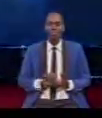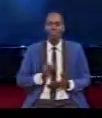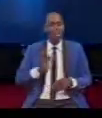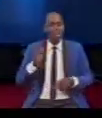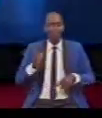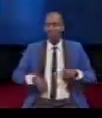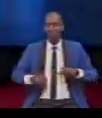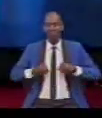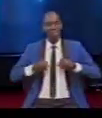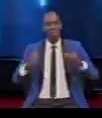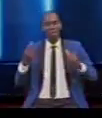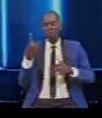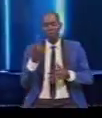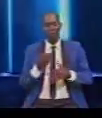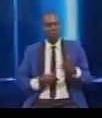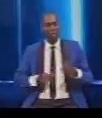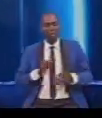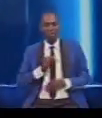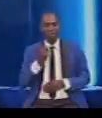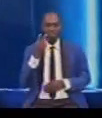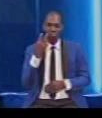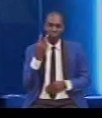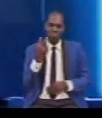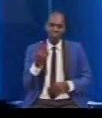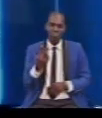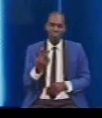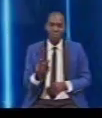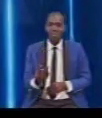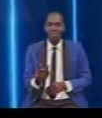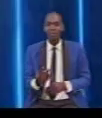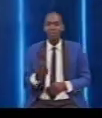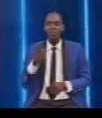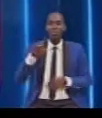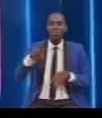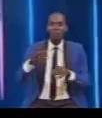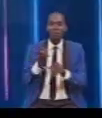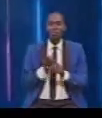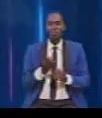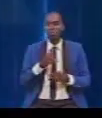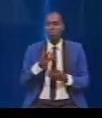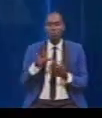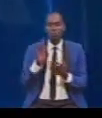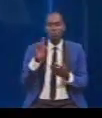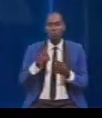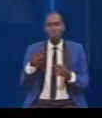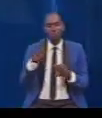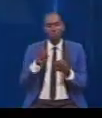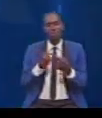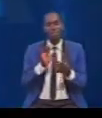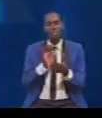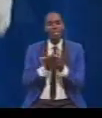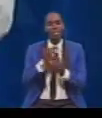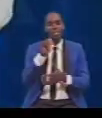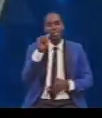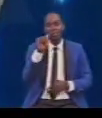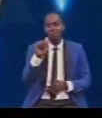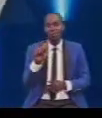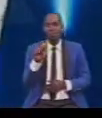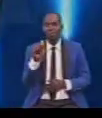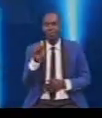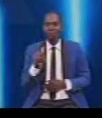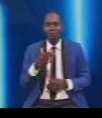Yeah. I cannot deny what I've seen. Got no choice but to believe. My doubts